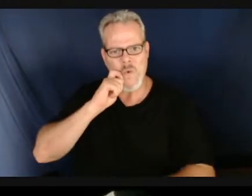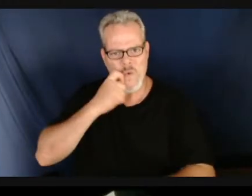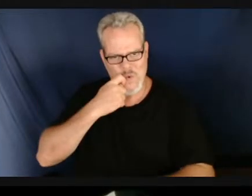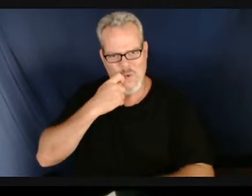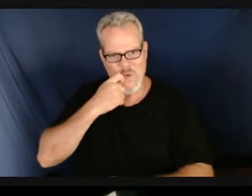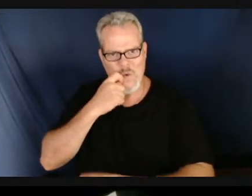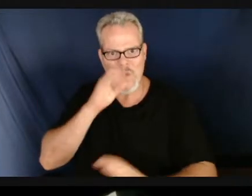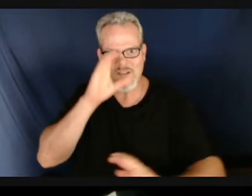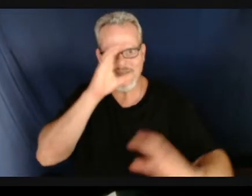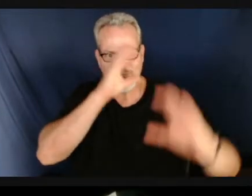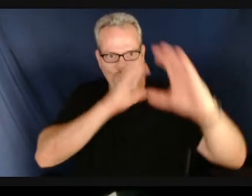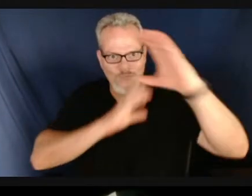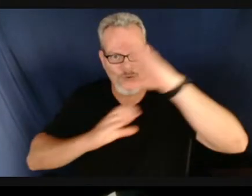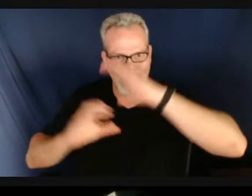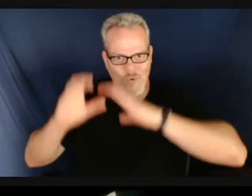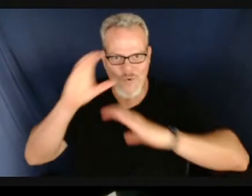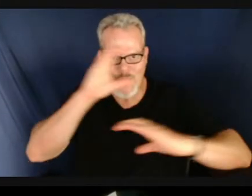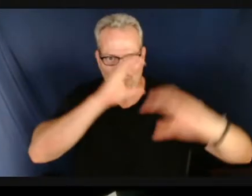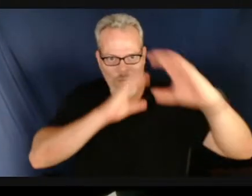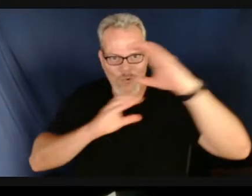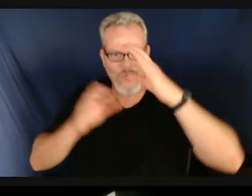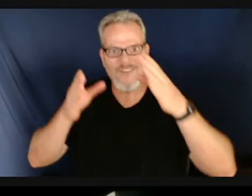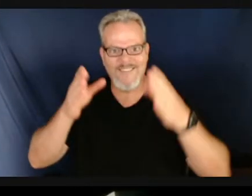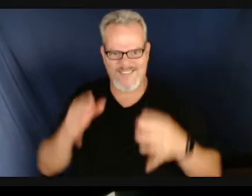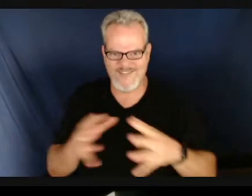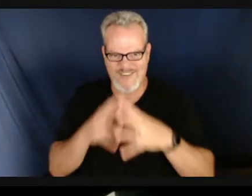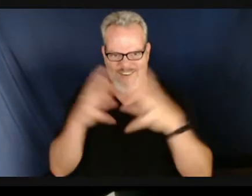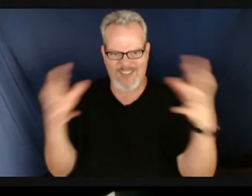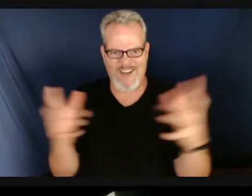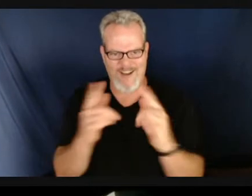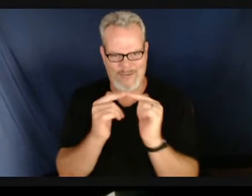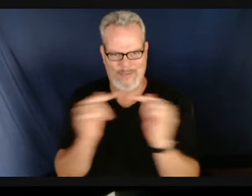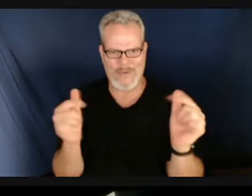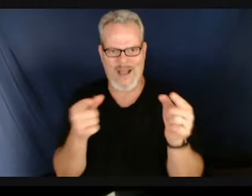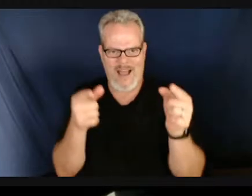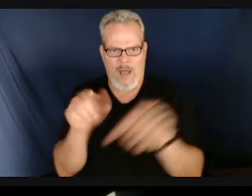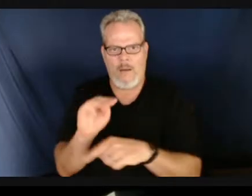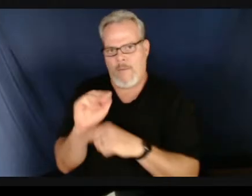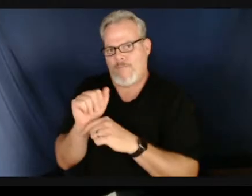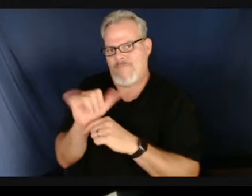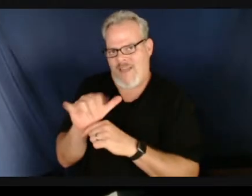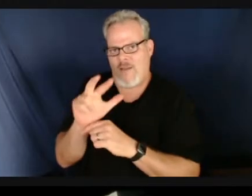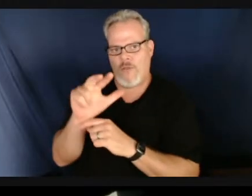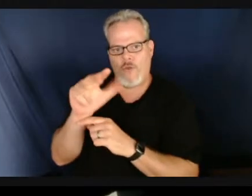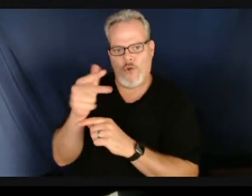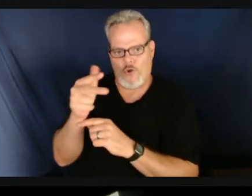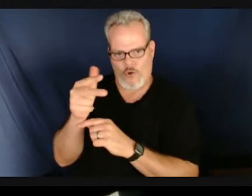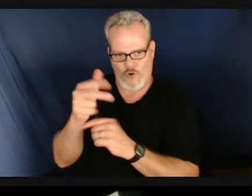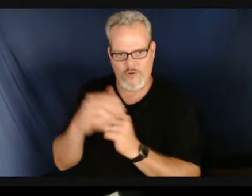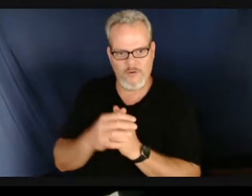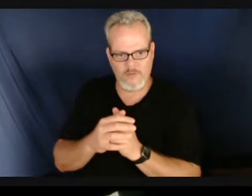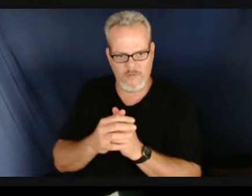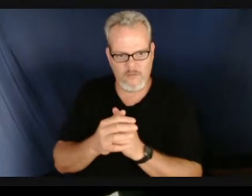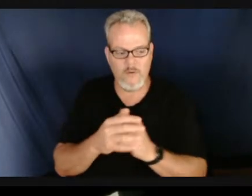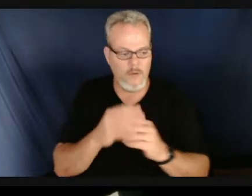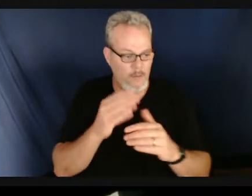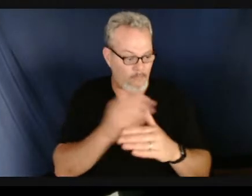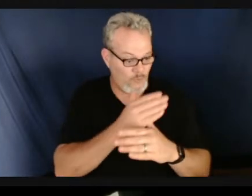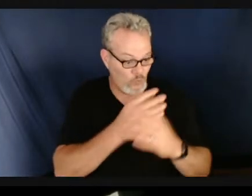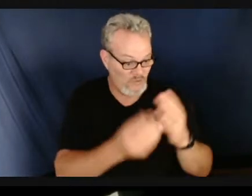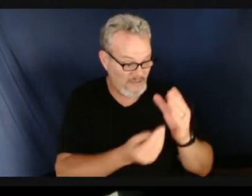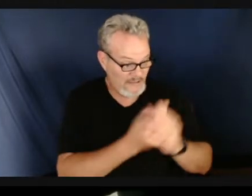Explore, discover. There's a lot going on May 3rd. Right. With it being the eruption anniversary